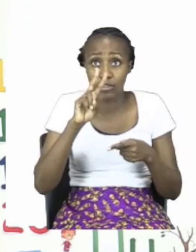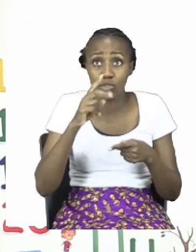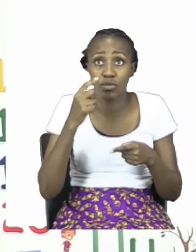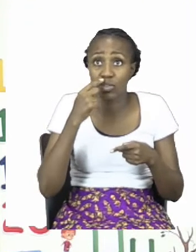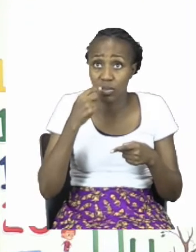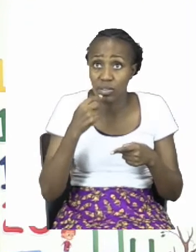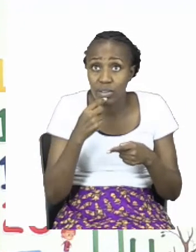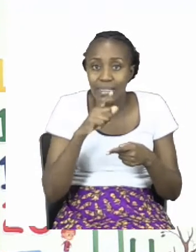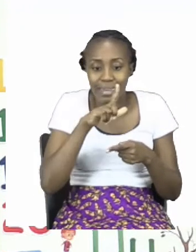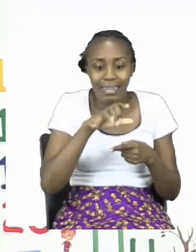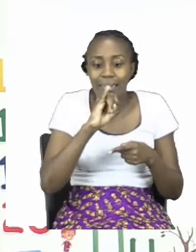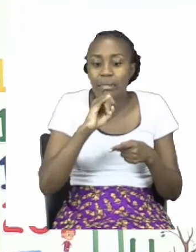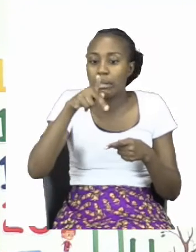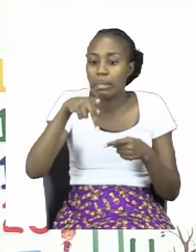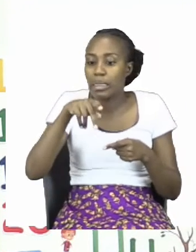lips,